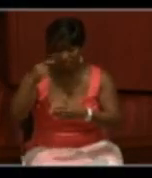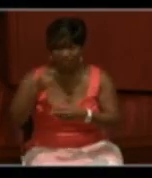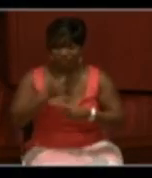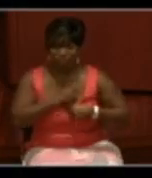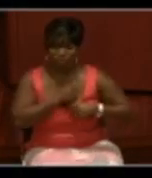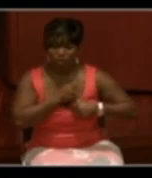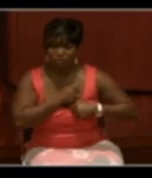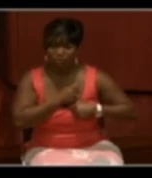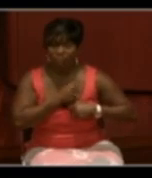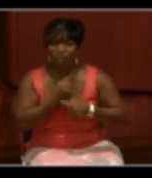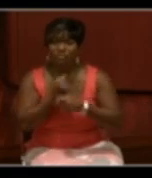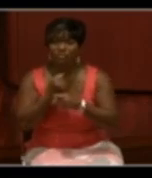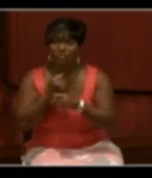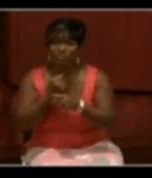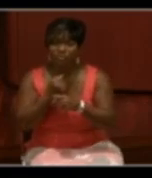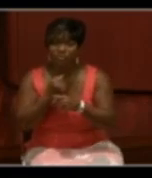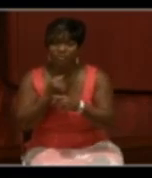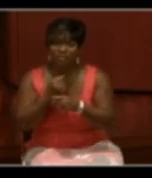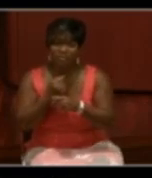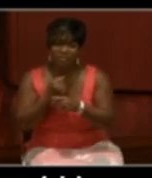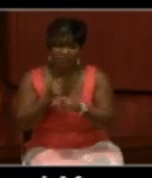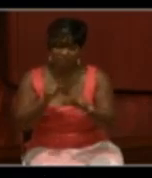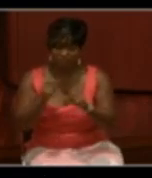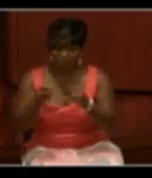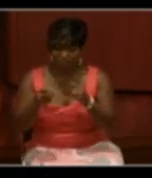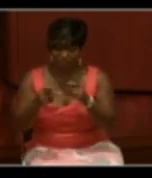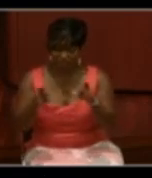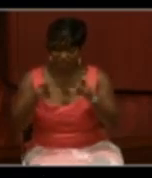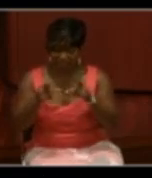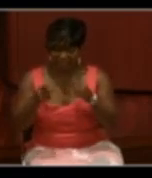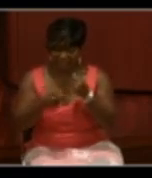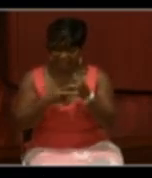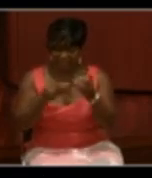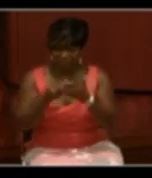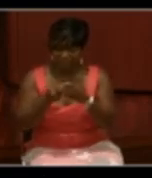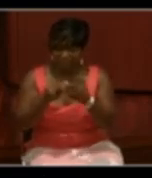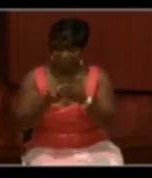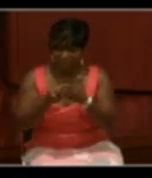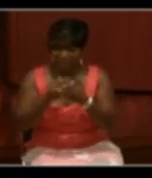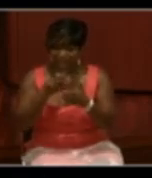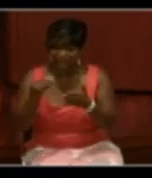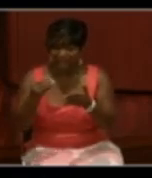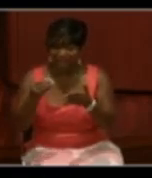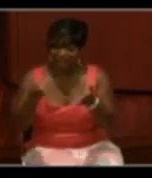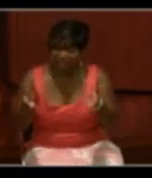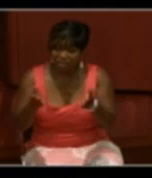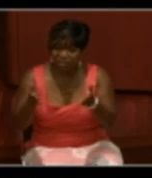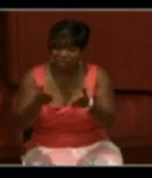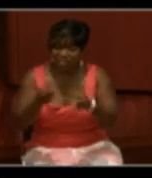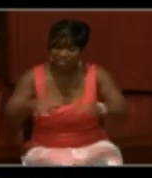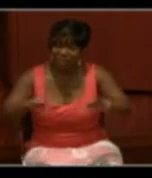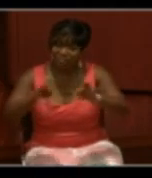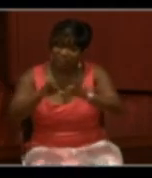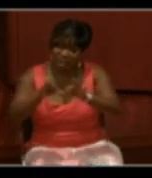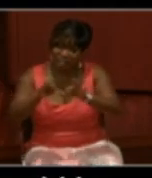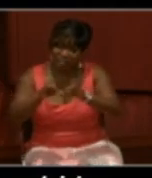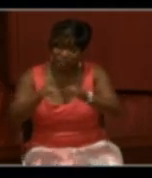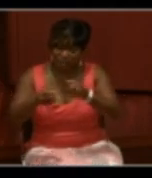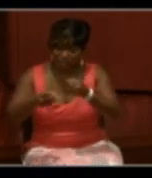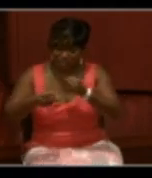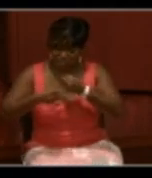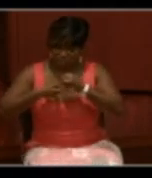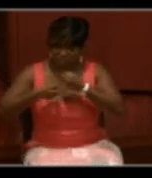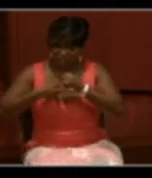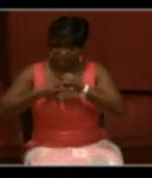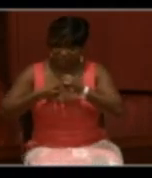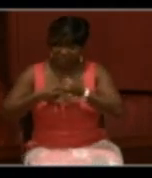With a secure place to save their money, and at the same time encourage the values of thrift and industry in the newly